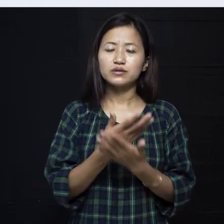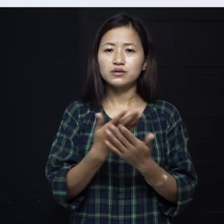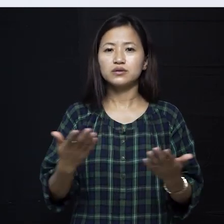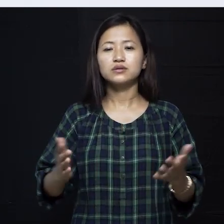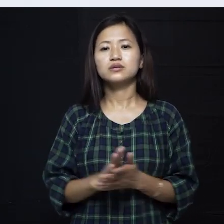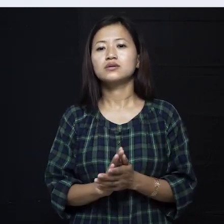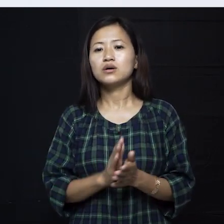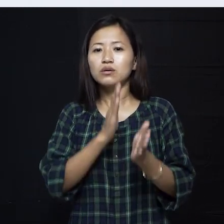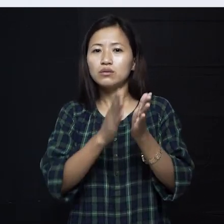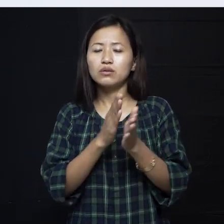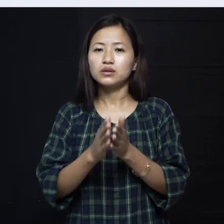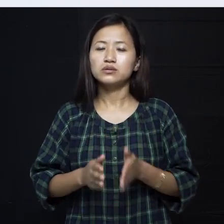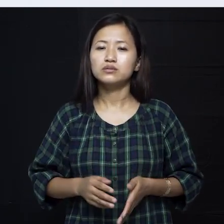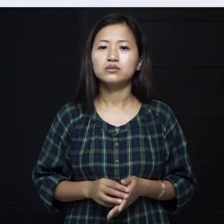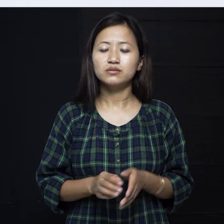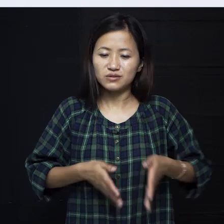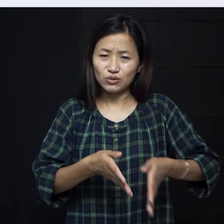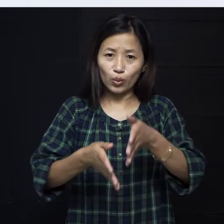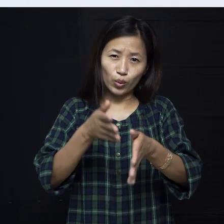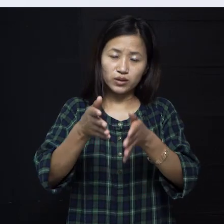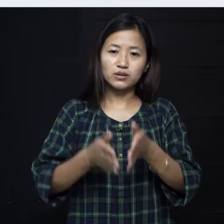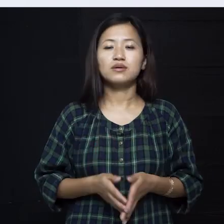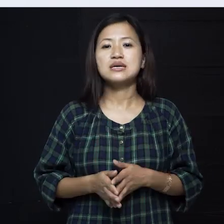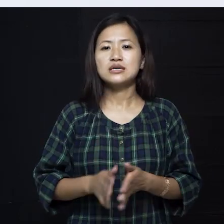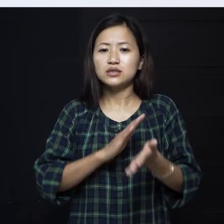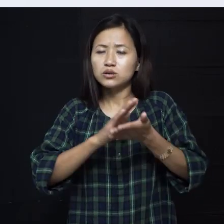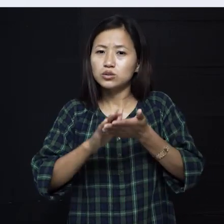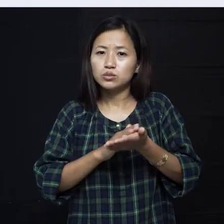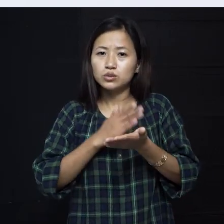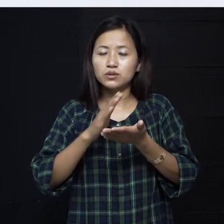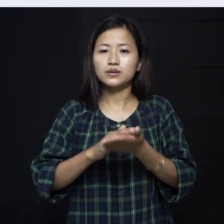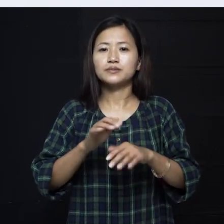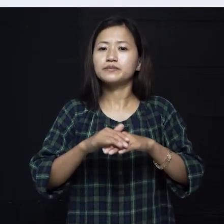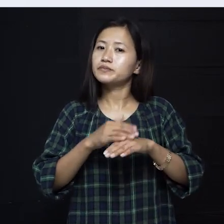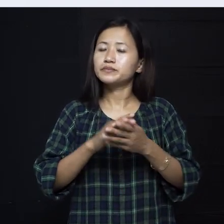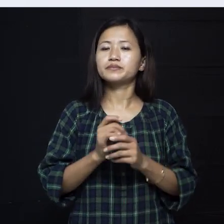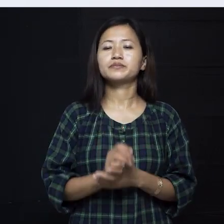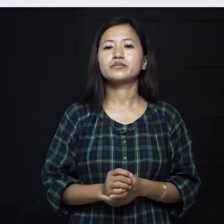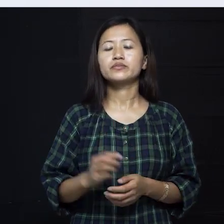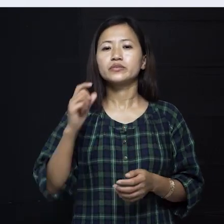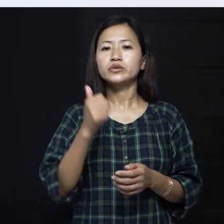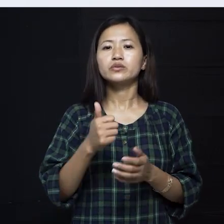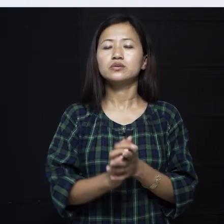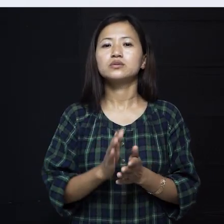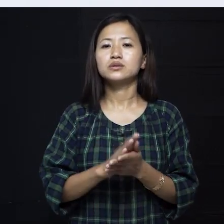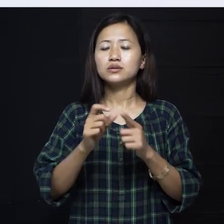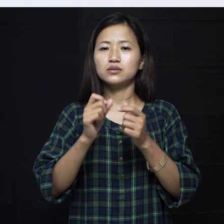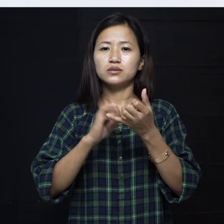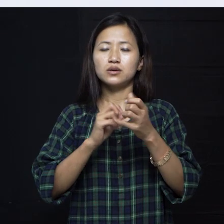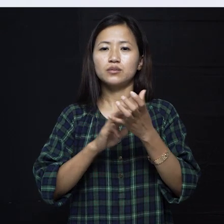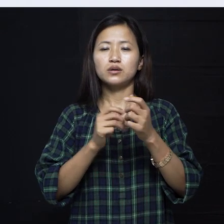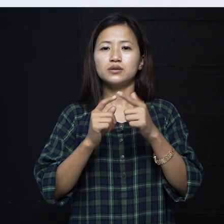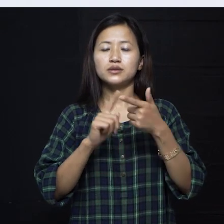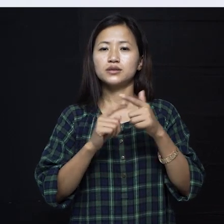Okay, so all these are advantages of this pipeline. Okay, but then there are also demerits,